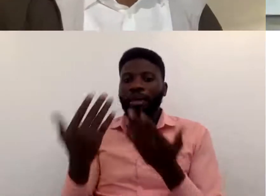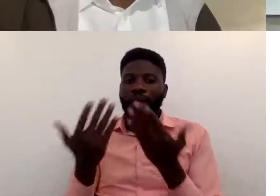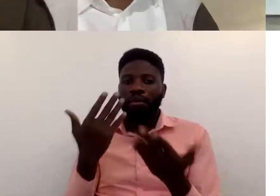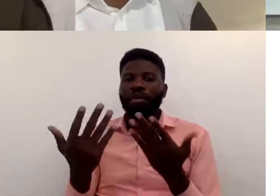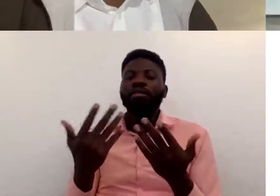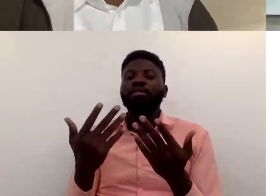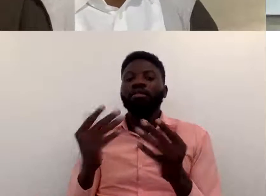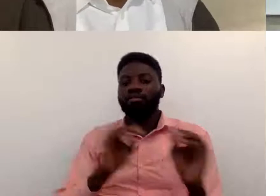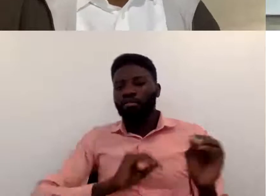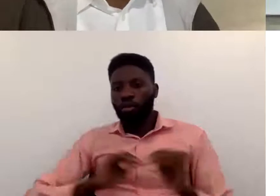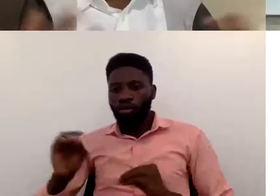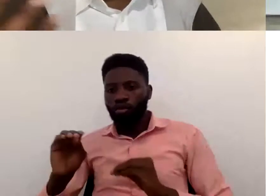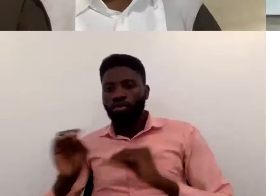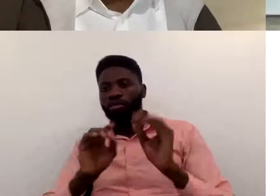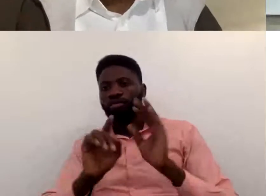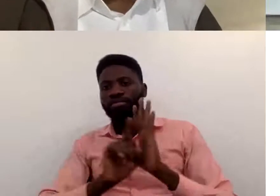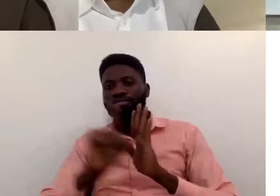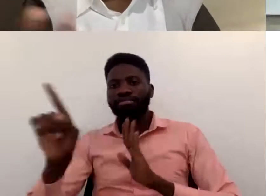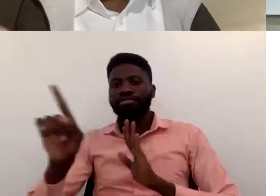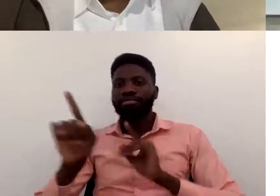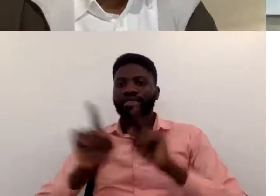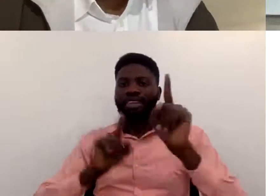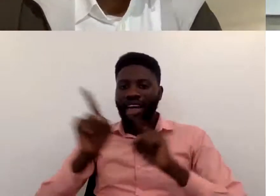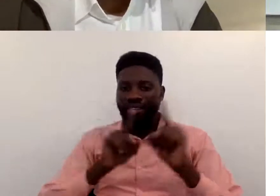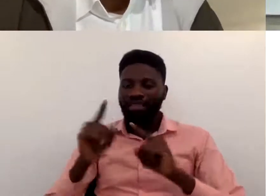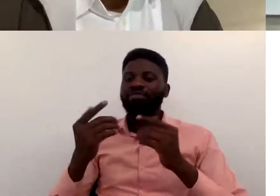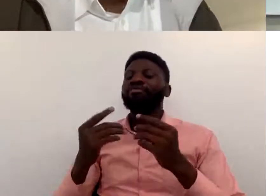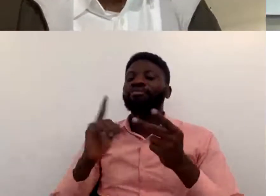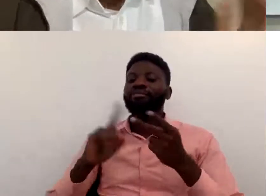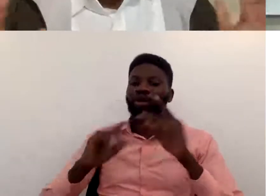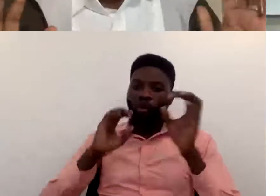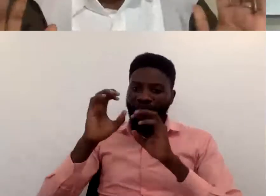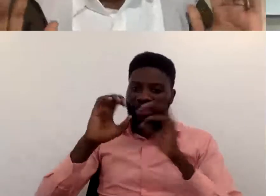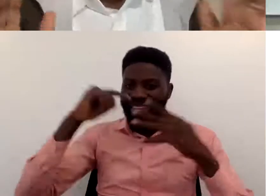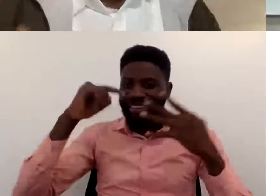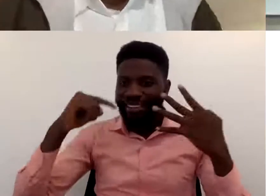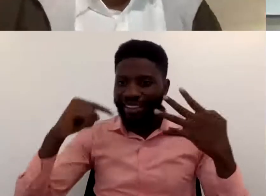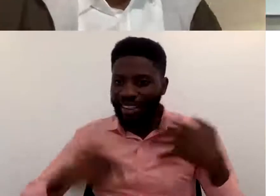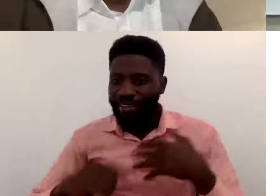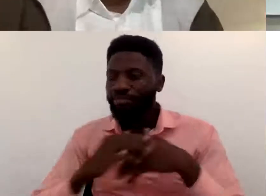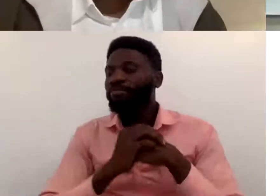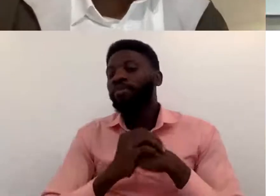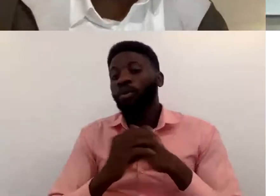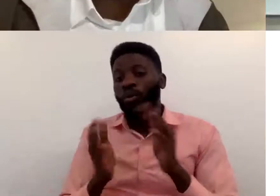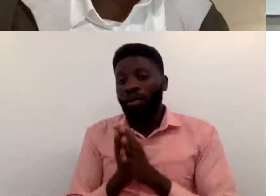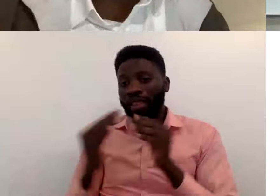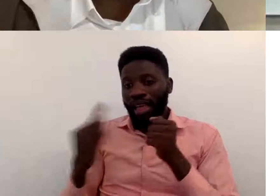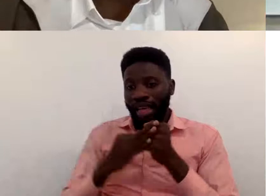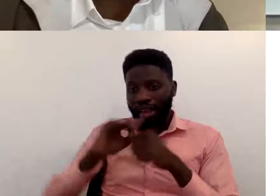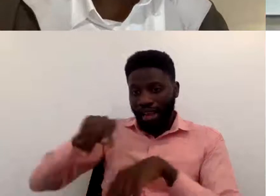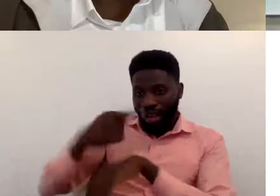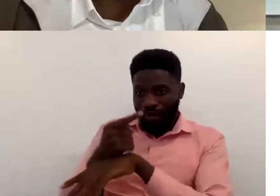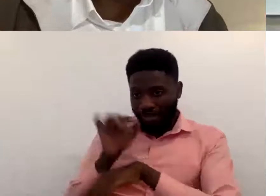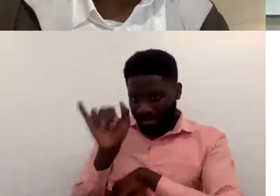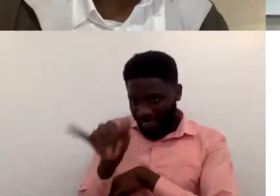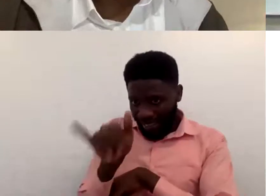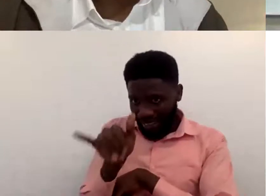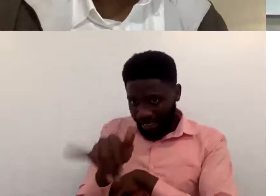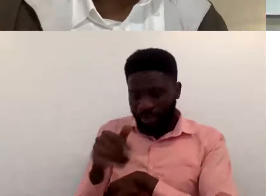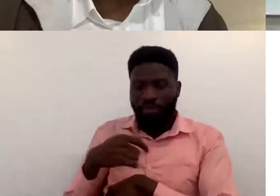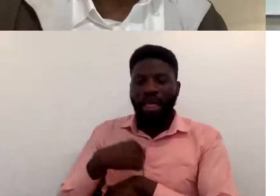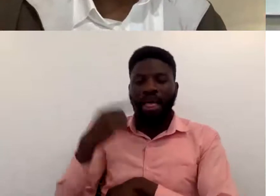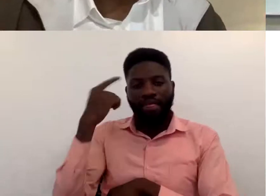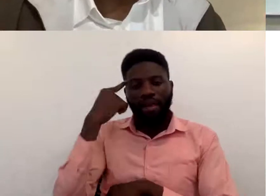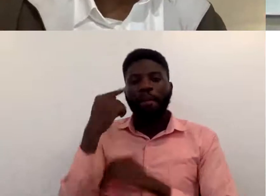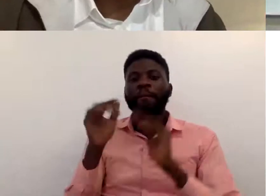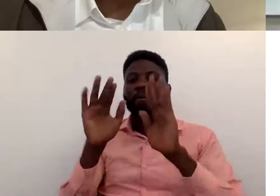one place to another, maybe communication, etc. So with these 8 hours, I think it's critical for